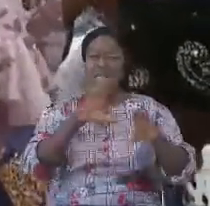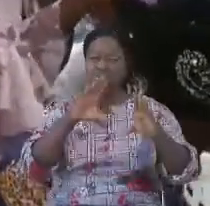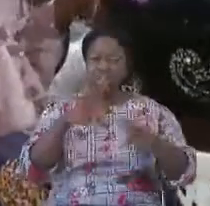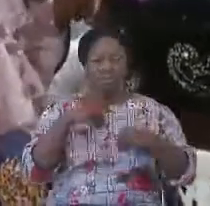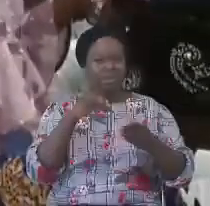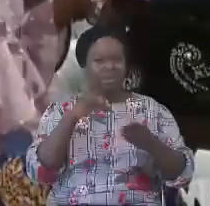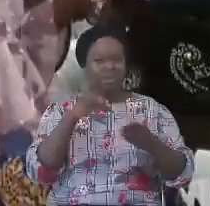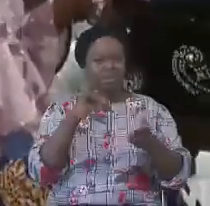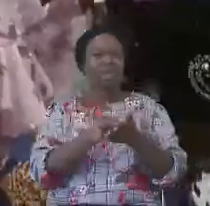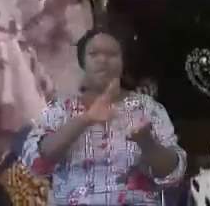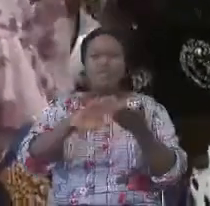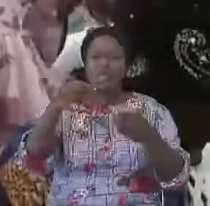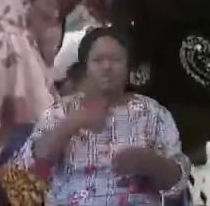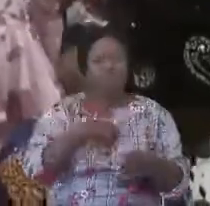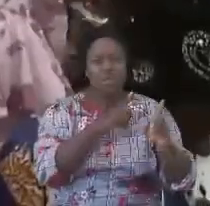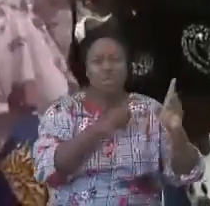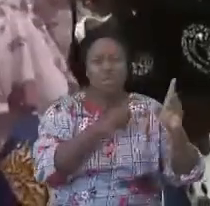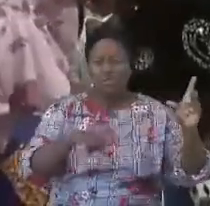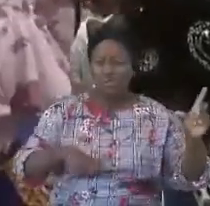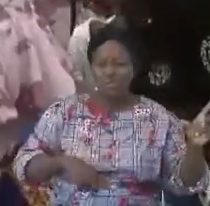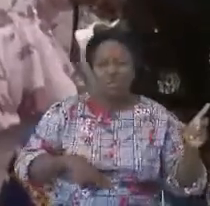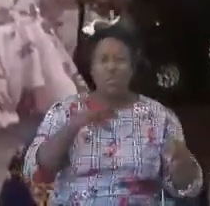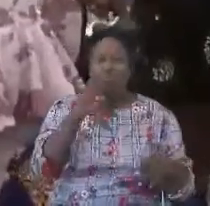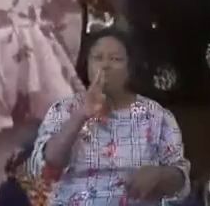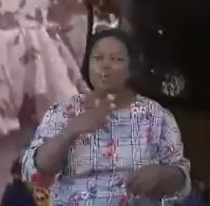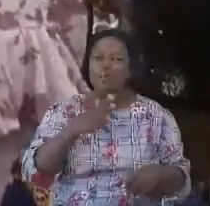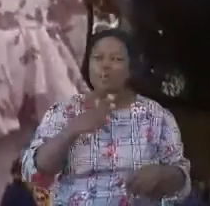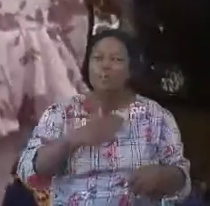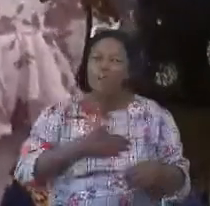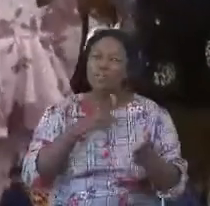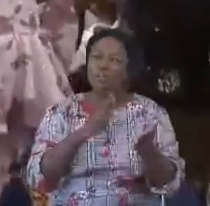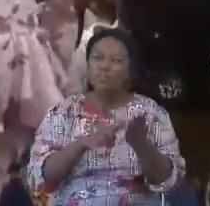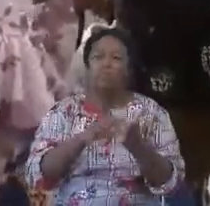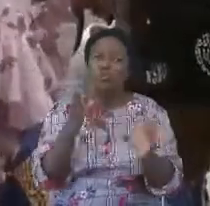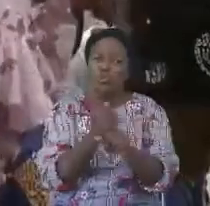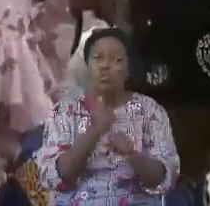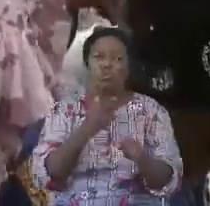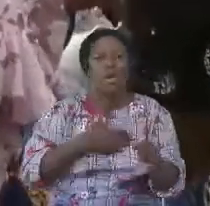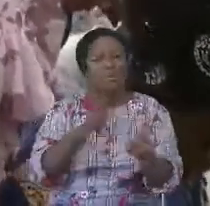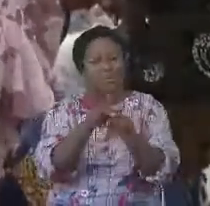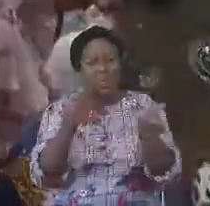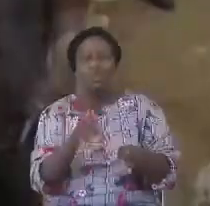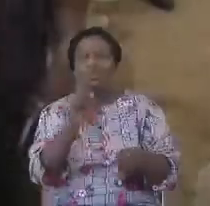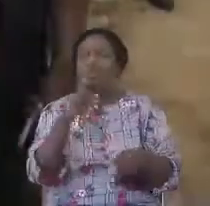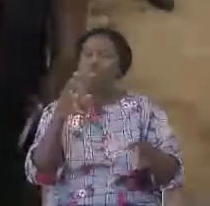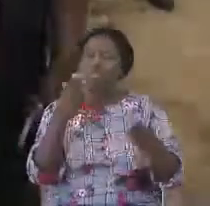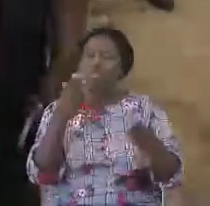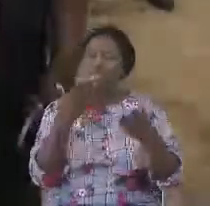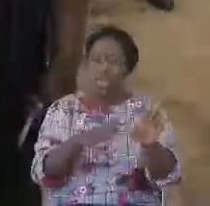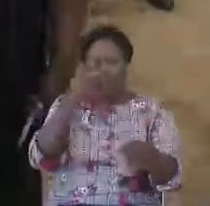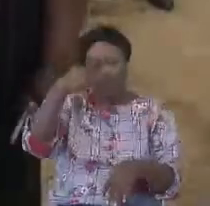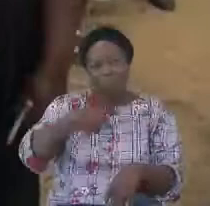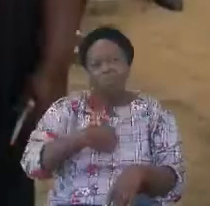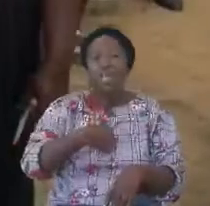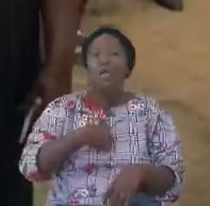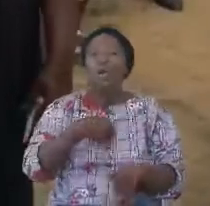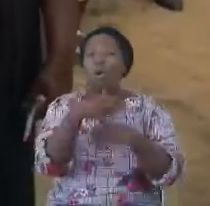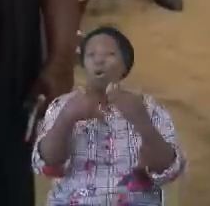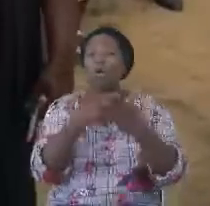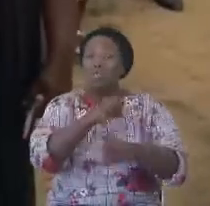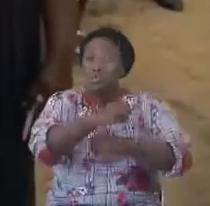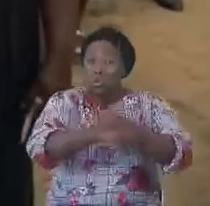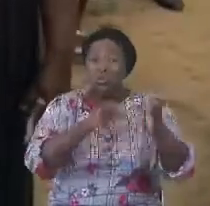them. I accept that. I accept that. Forgive me, Lord. You're my